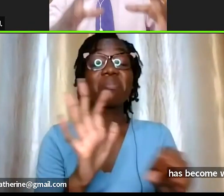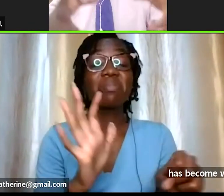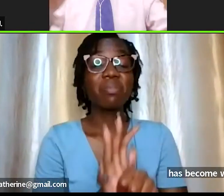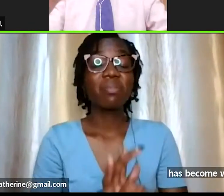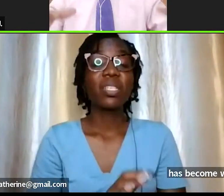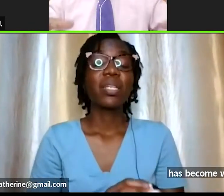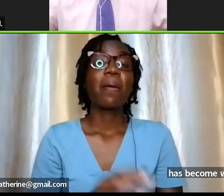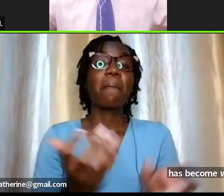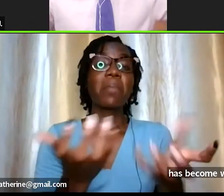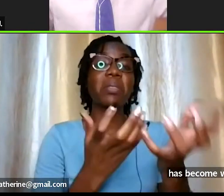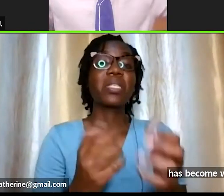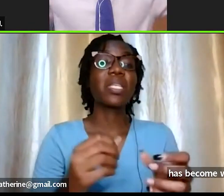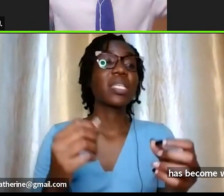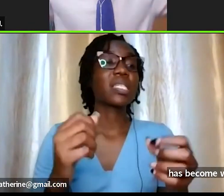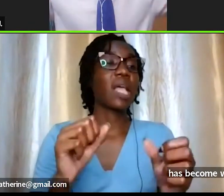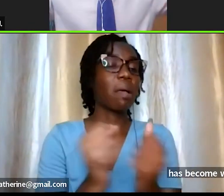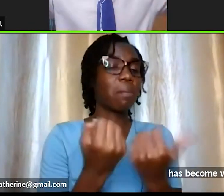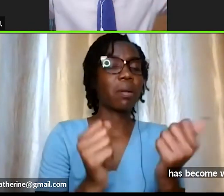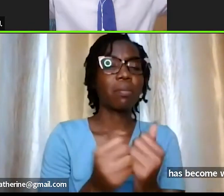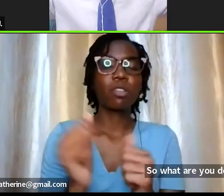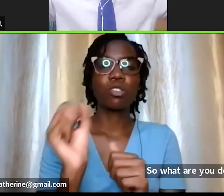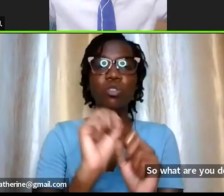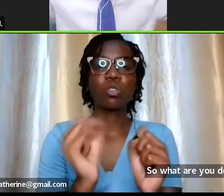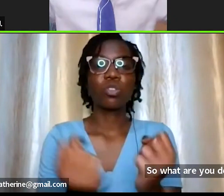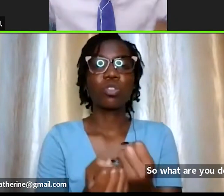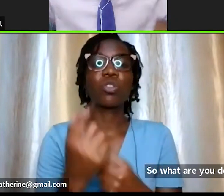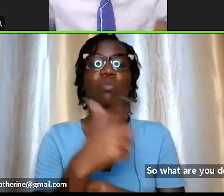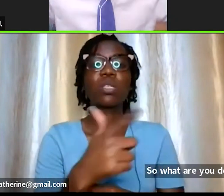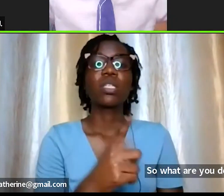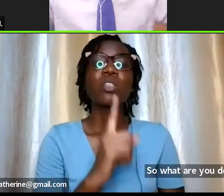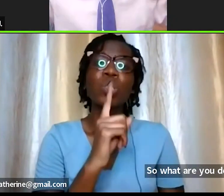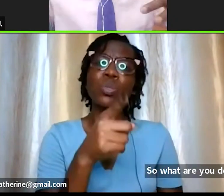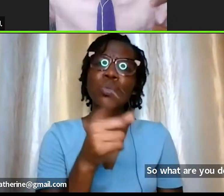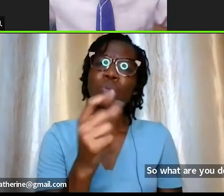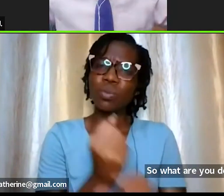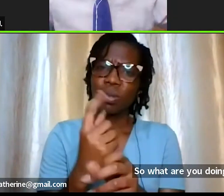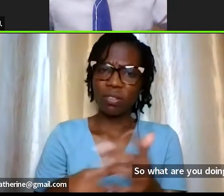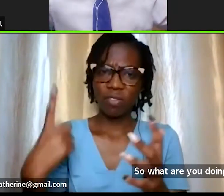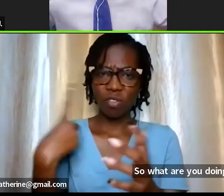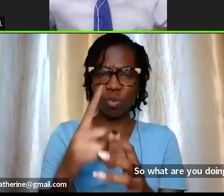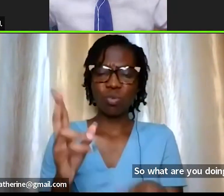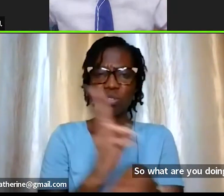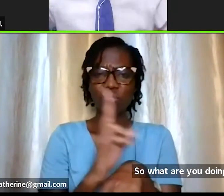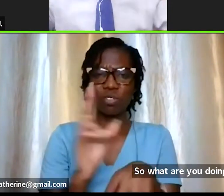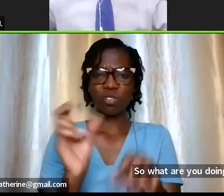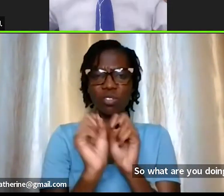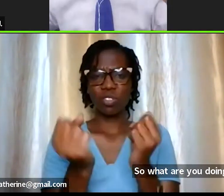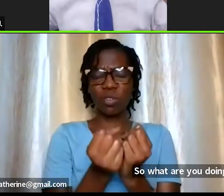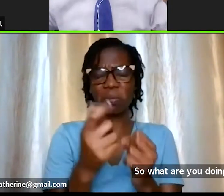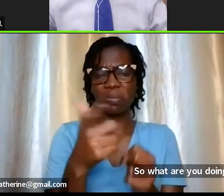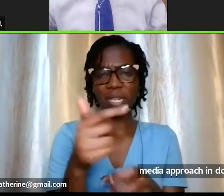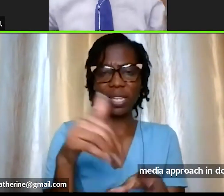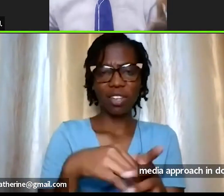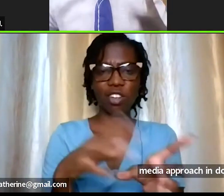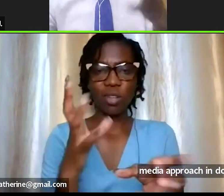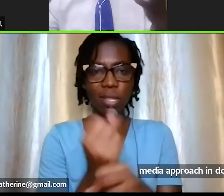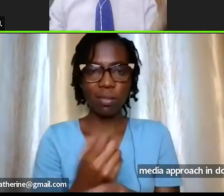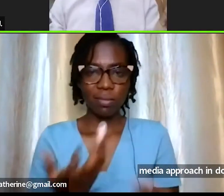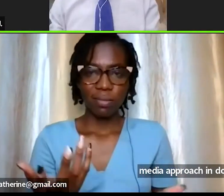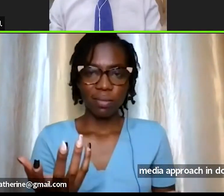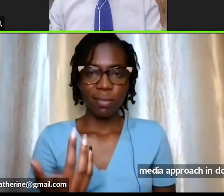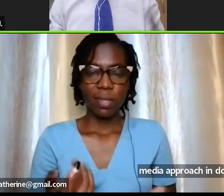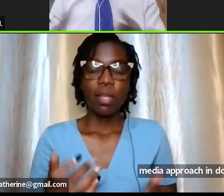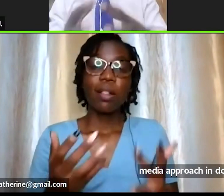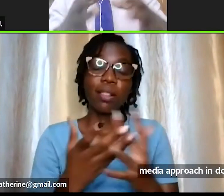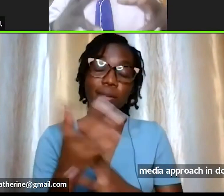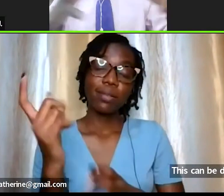doing so that you can promote social media approach in doing business within the organization? This can be done through training